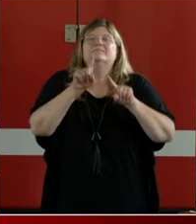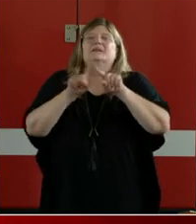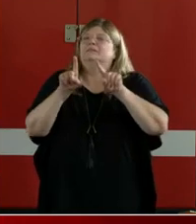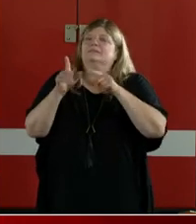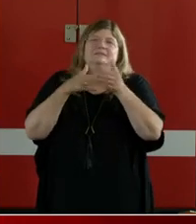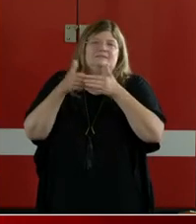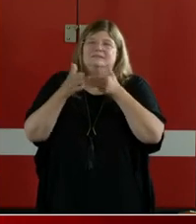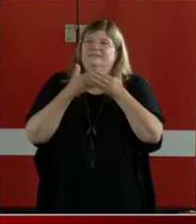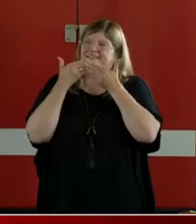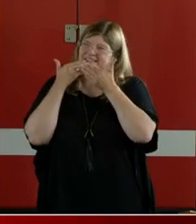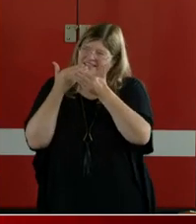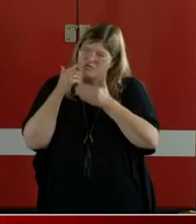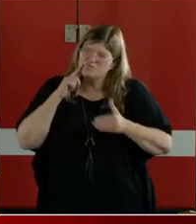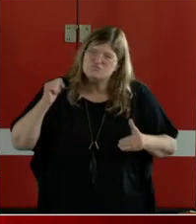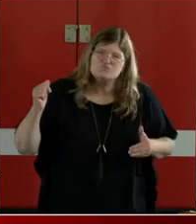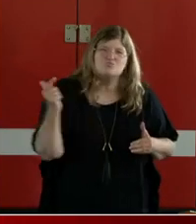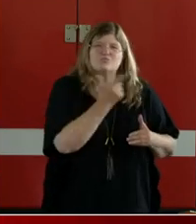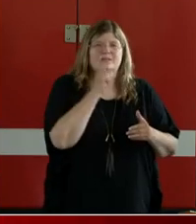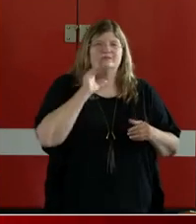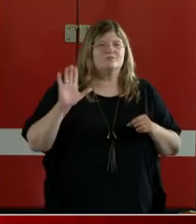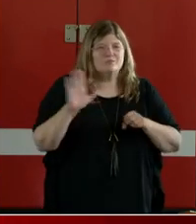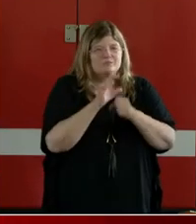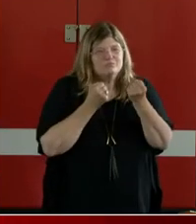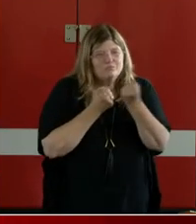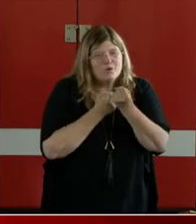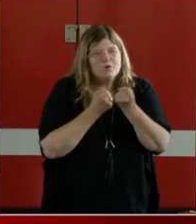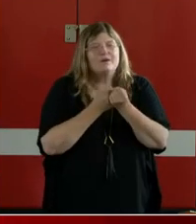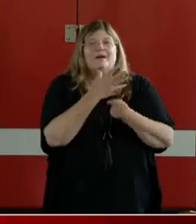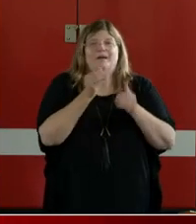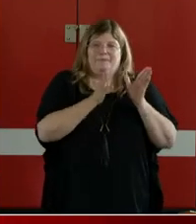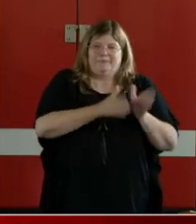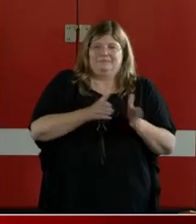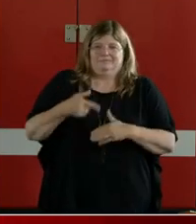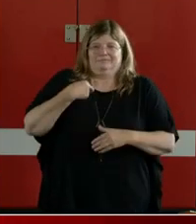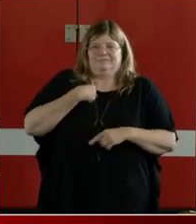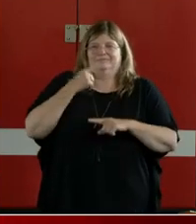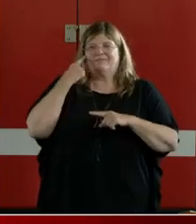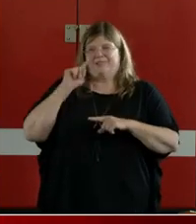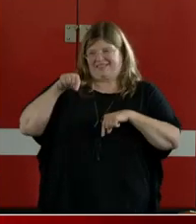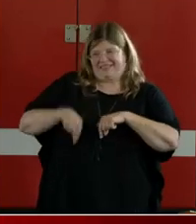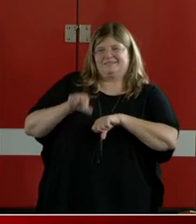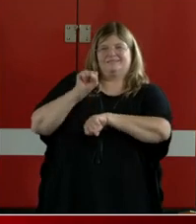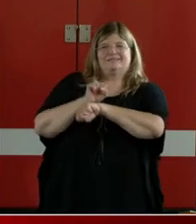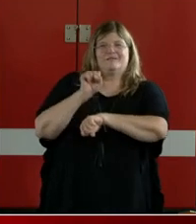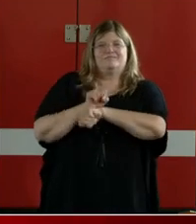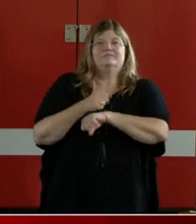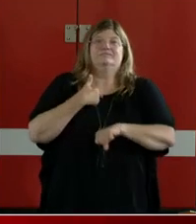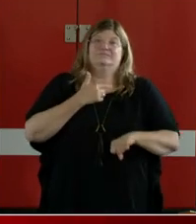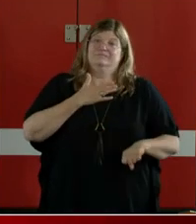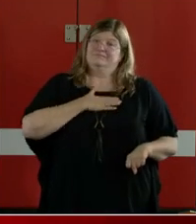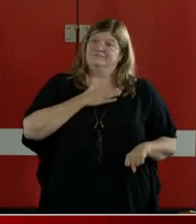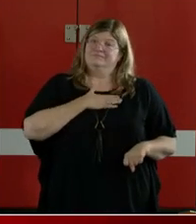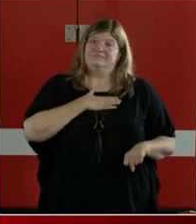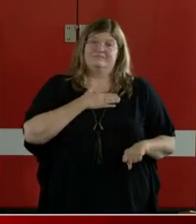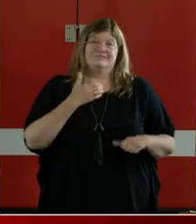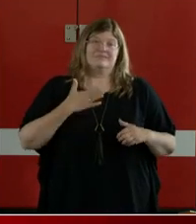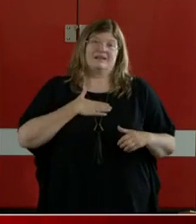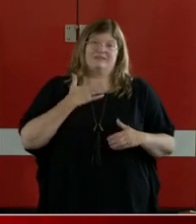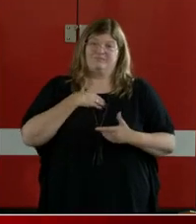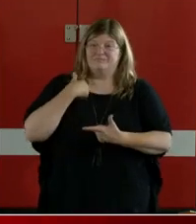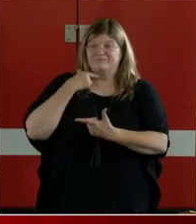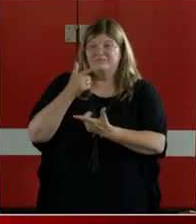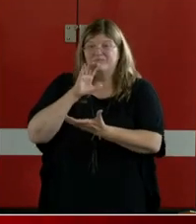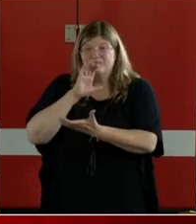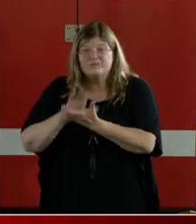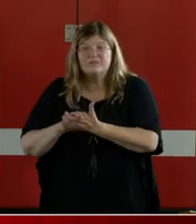prepared me for this position. To my wife, Jermaine, daughter Christina,